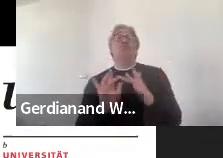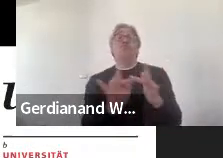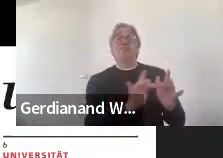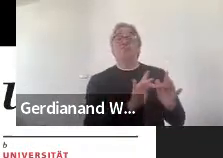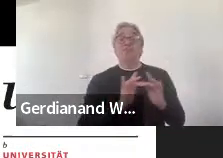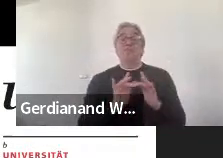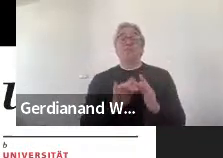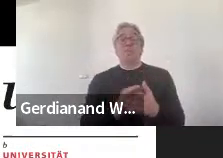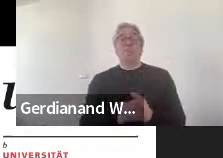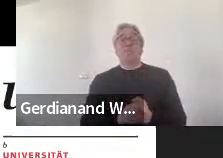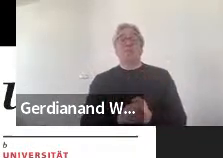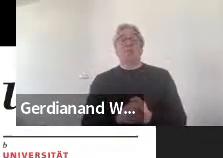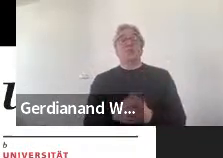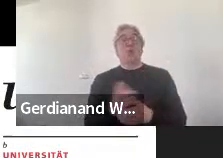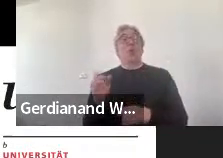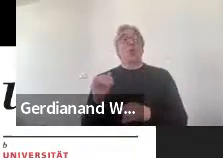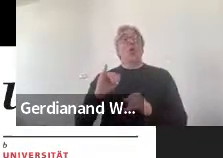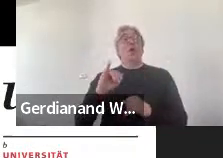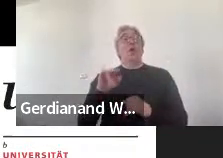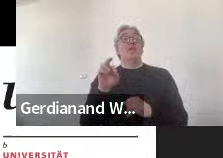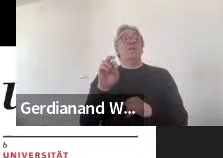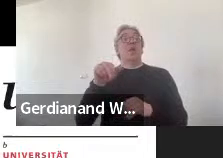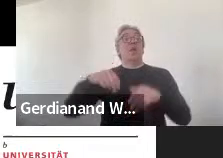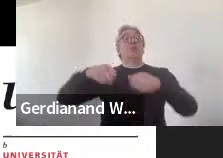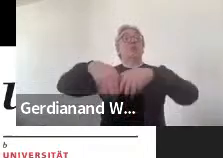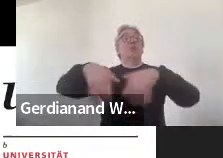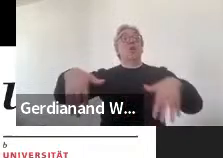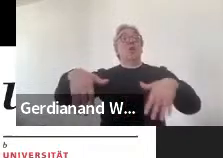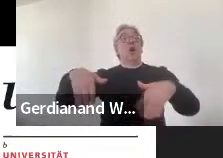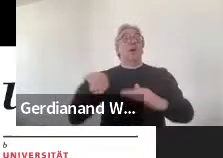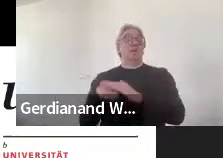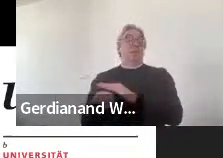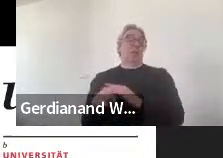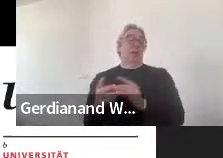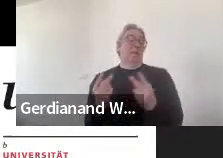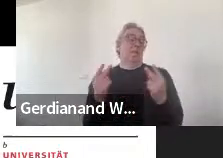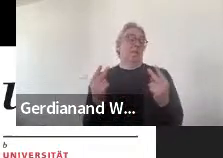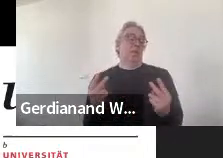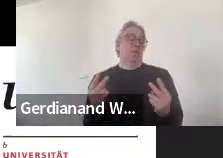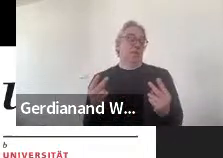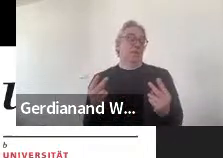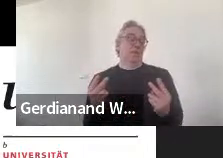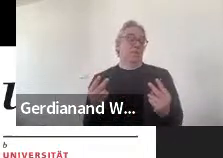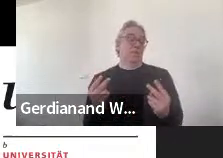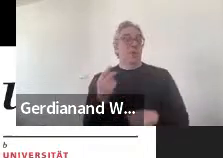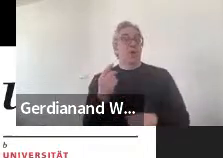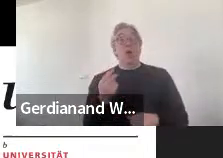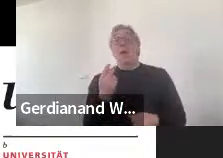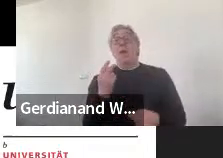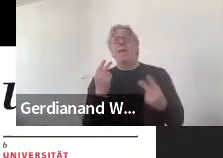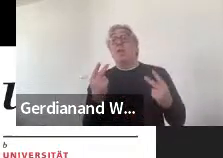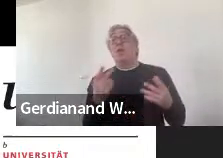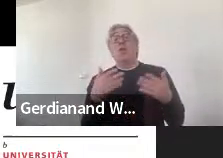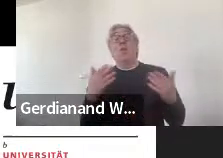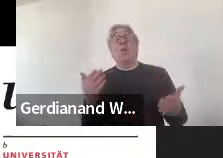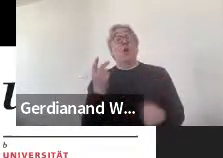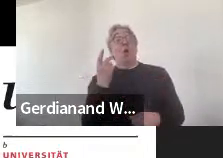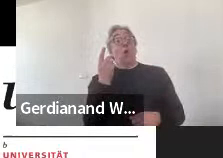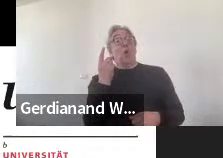Accessibility of infrastructure, I already were talking about. It's important actually that they can access their friends and be social